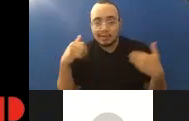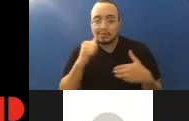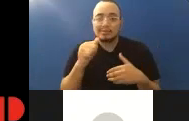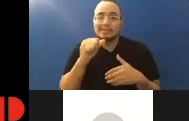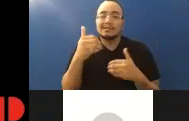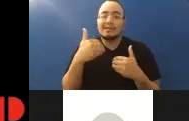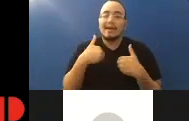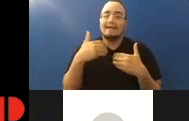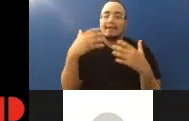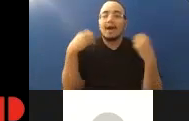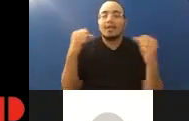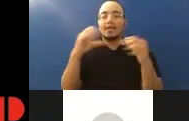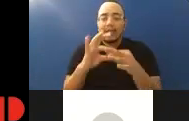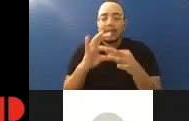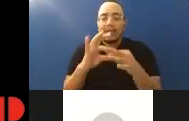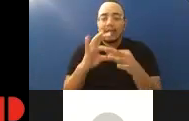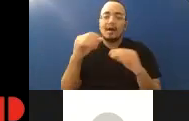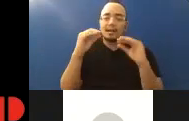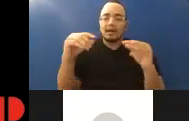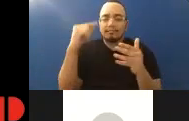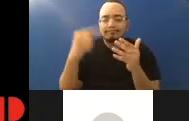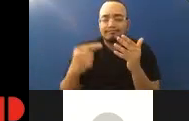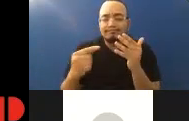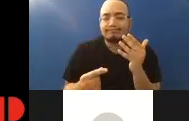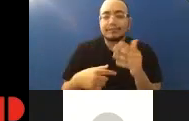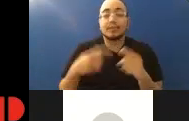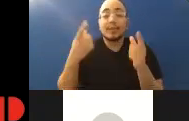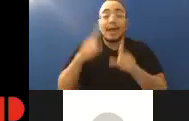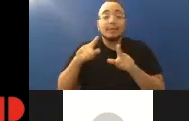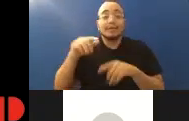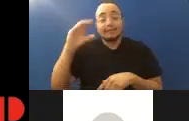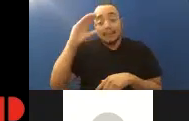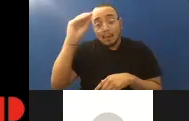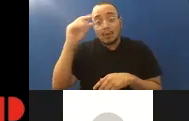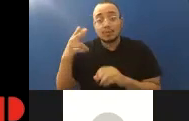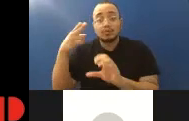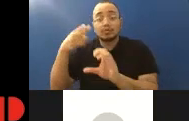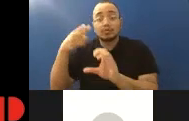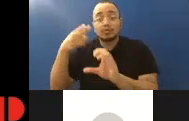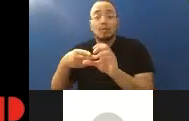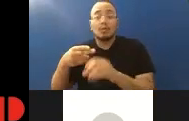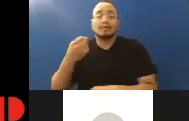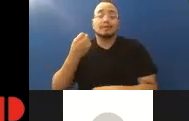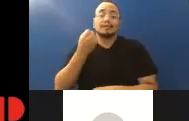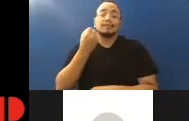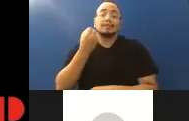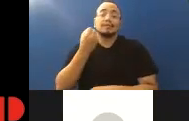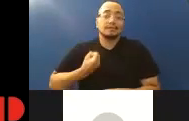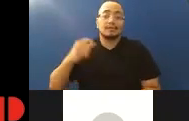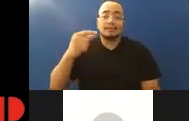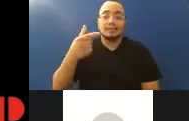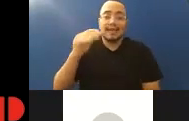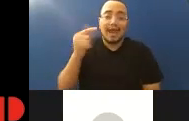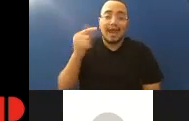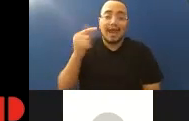healthy relationships. And so a lot of them ended up joining gangs because that was their surrogate family. So